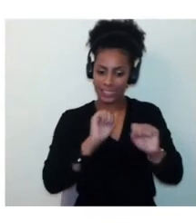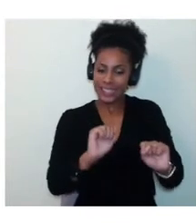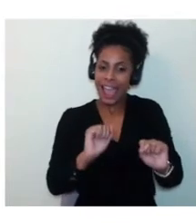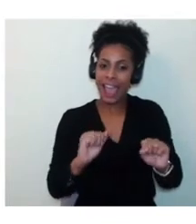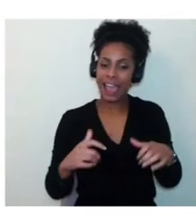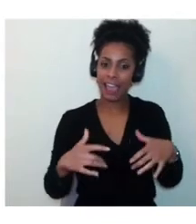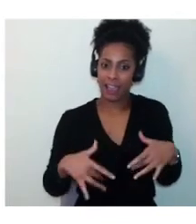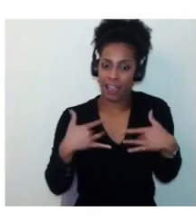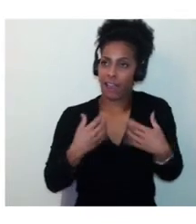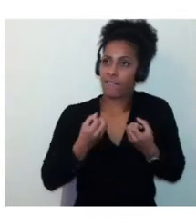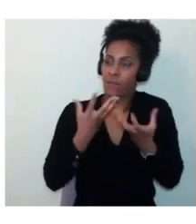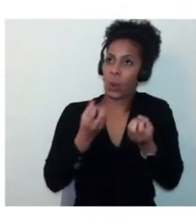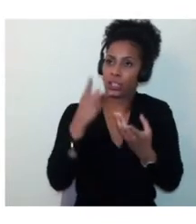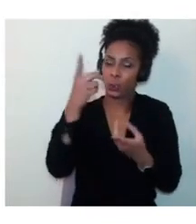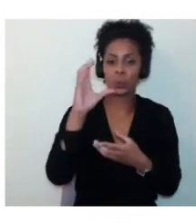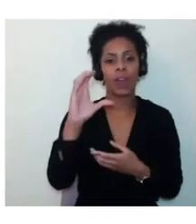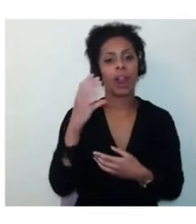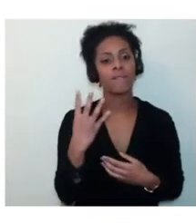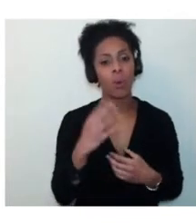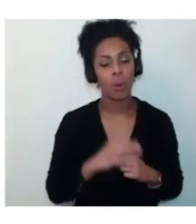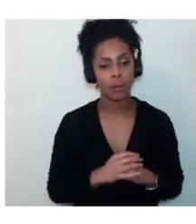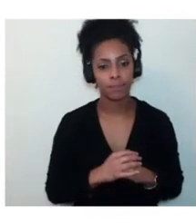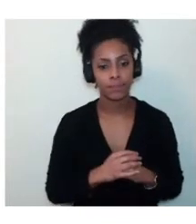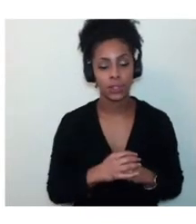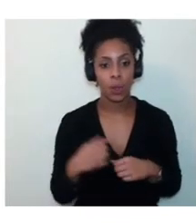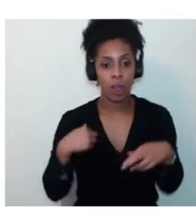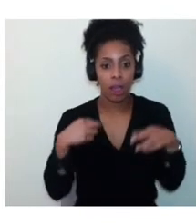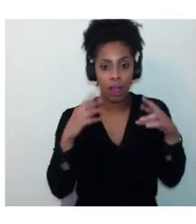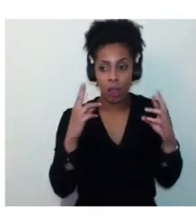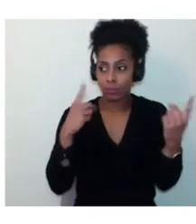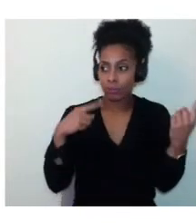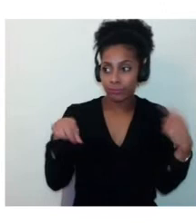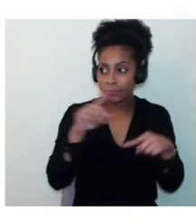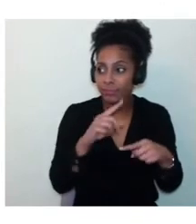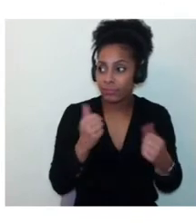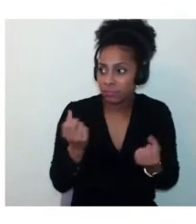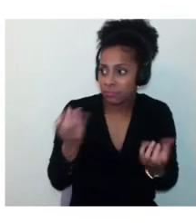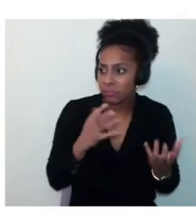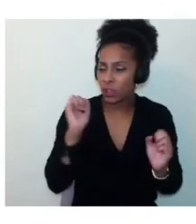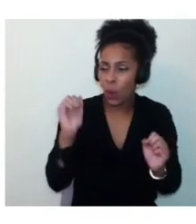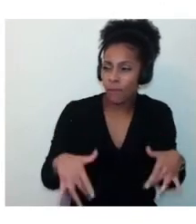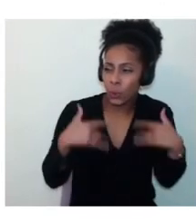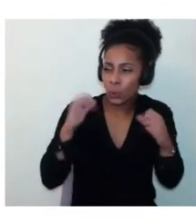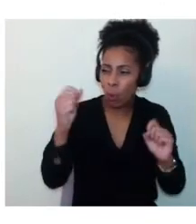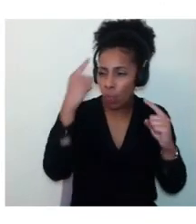I'm hoping that you'll all be happy to come to the table now with some thoughts on that general topic of